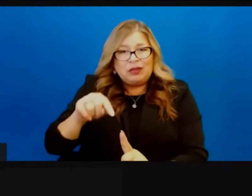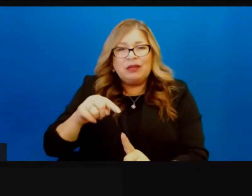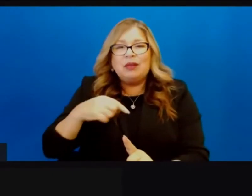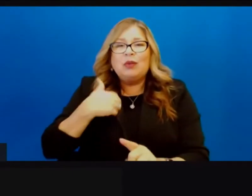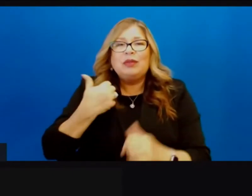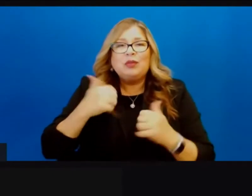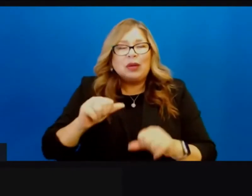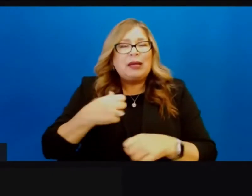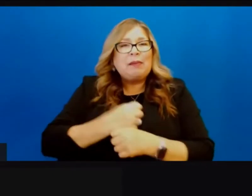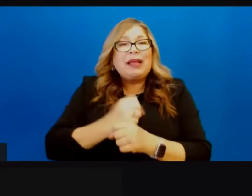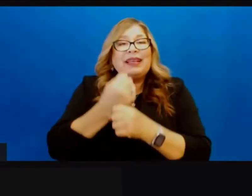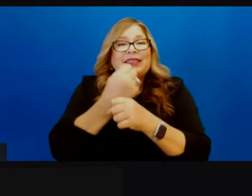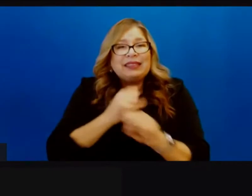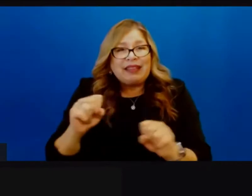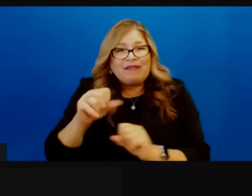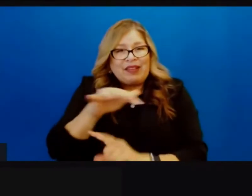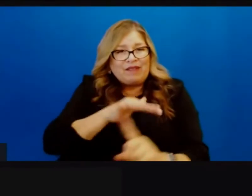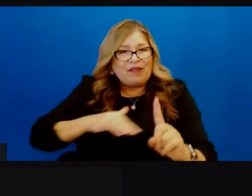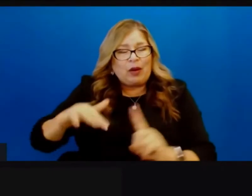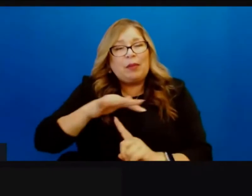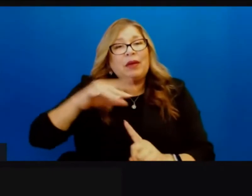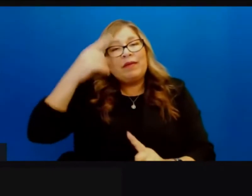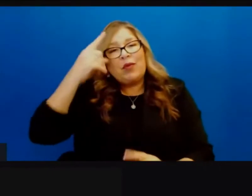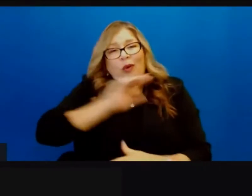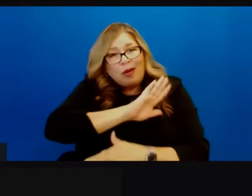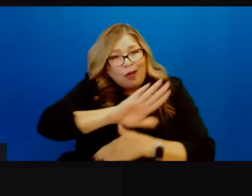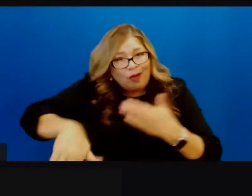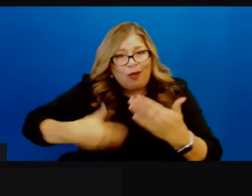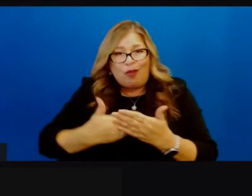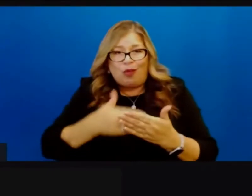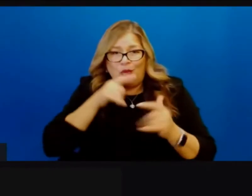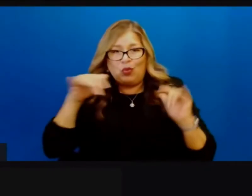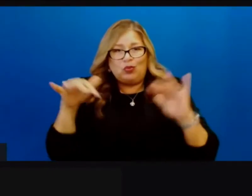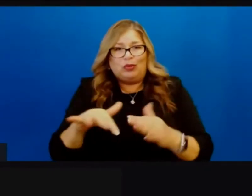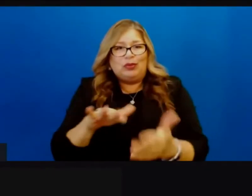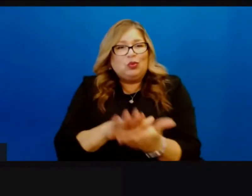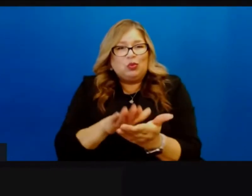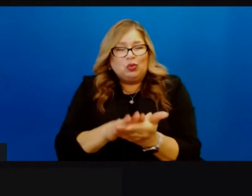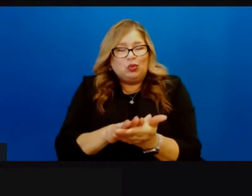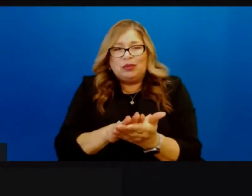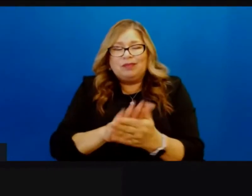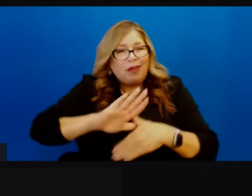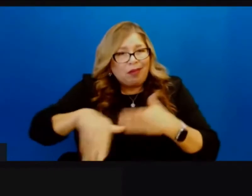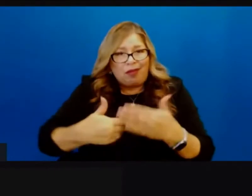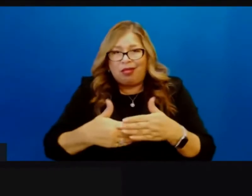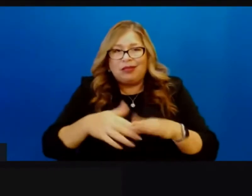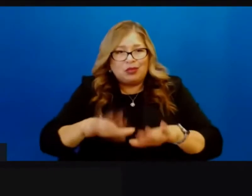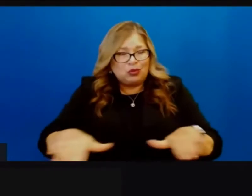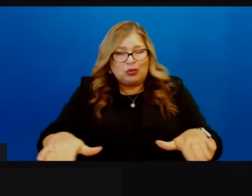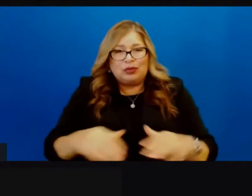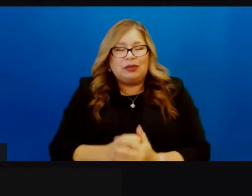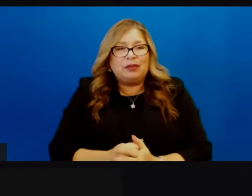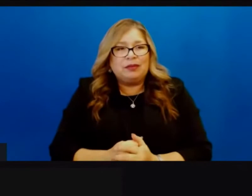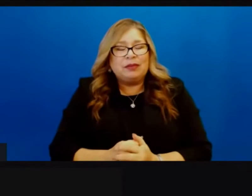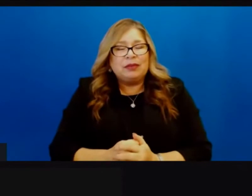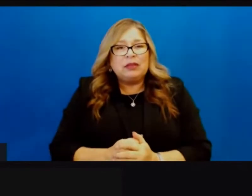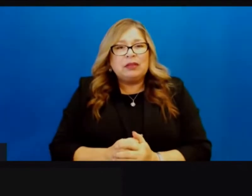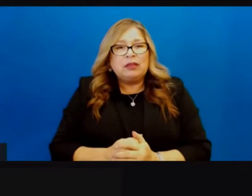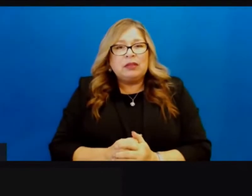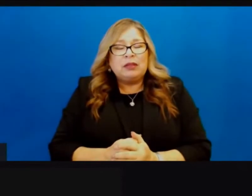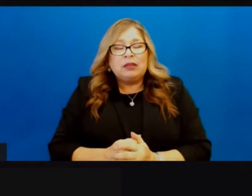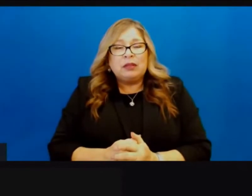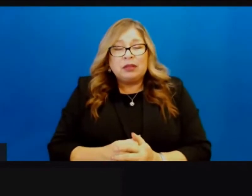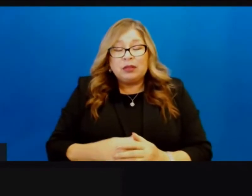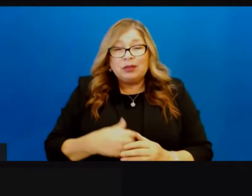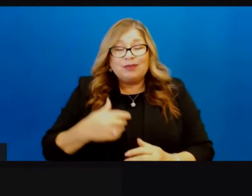safe environment for all individuals, that the level of choice in the school